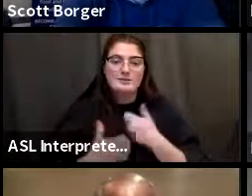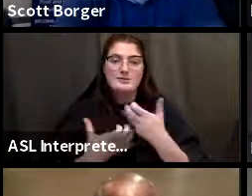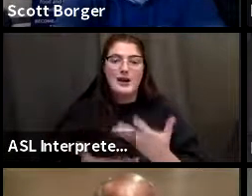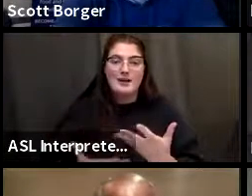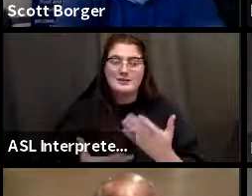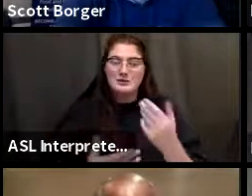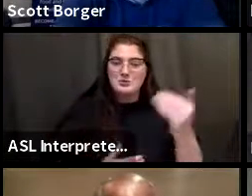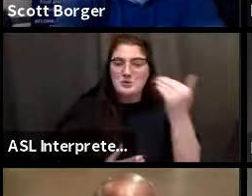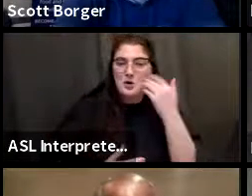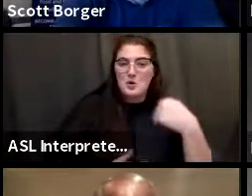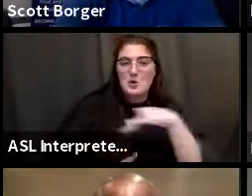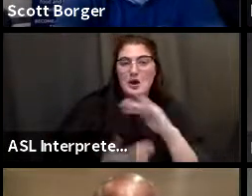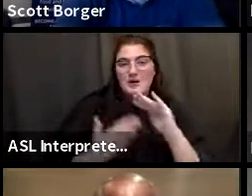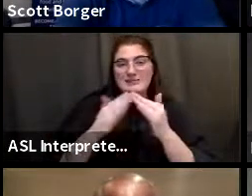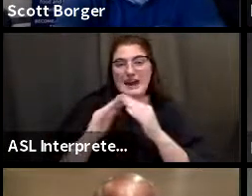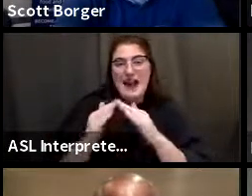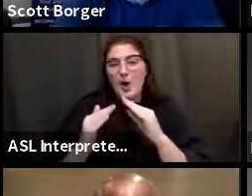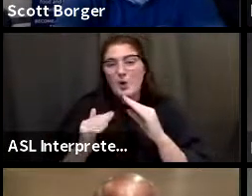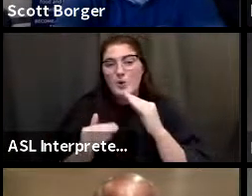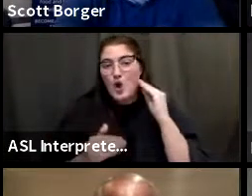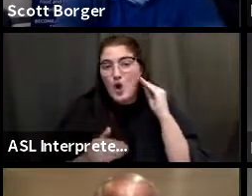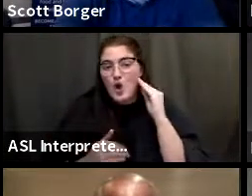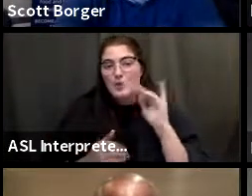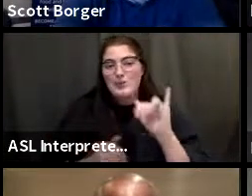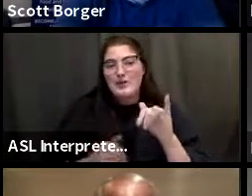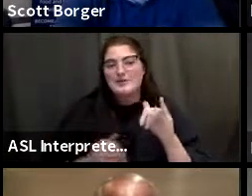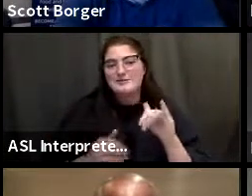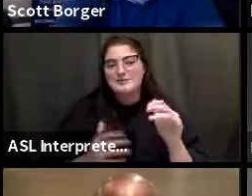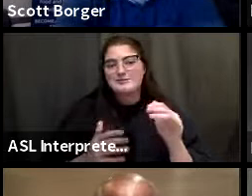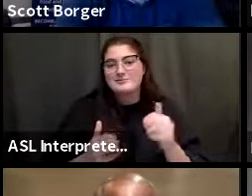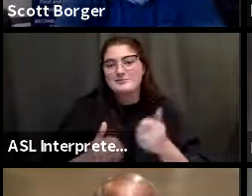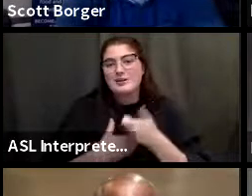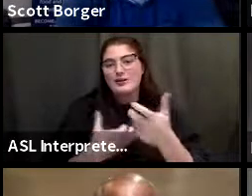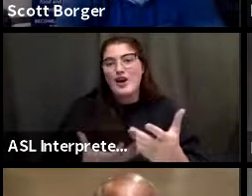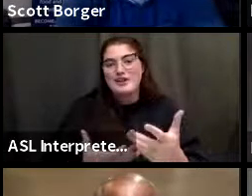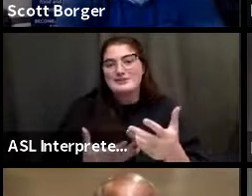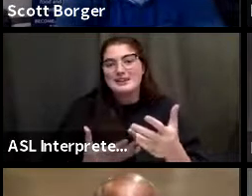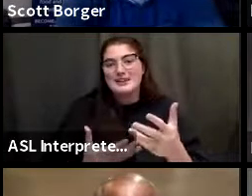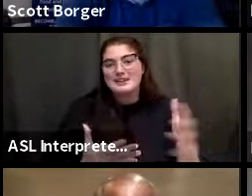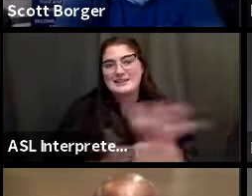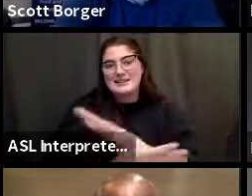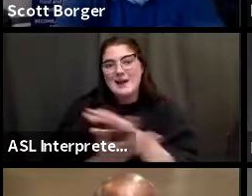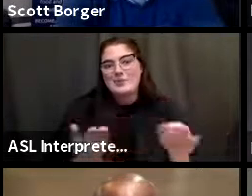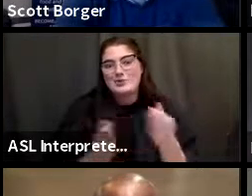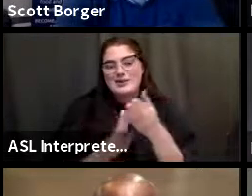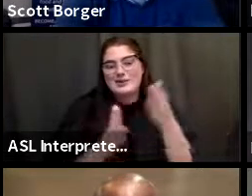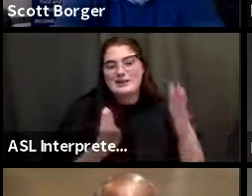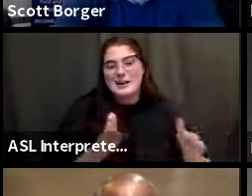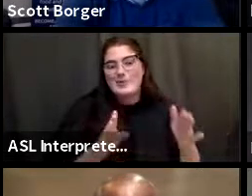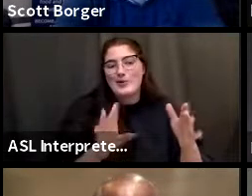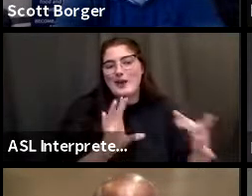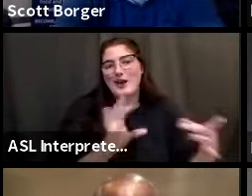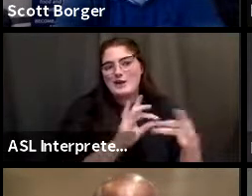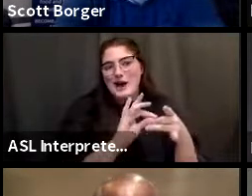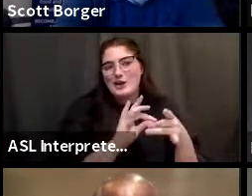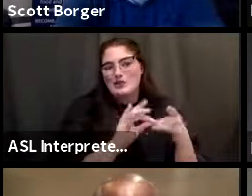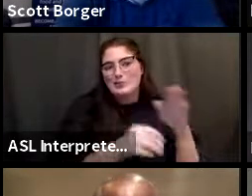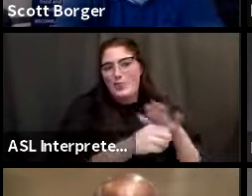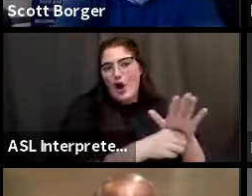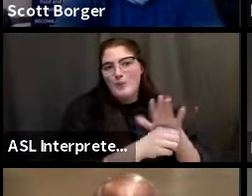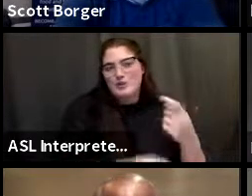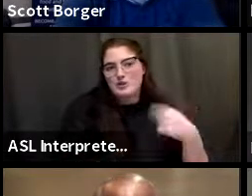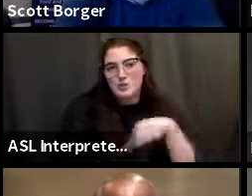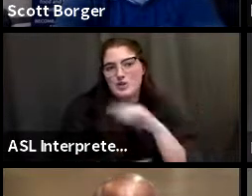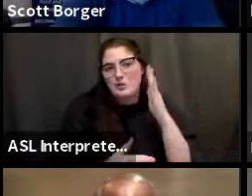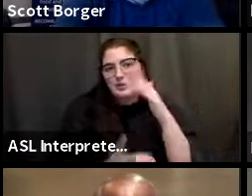townhomes, some damage to the neighboring attached property. So we'll follow up on that.